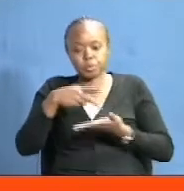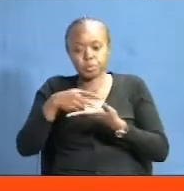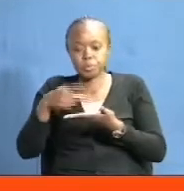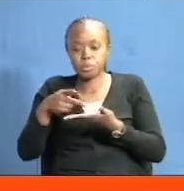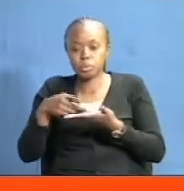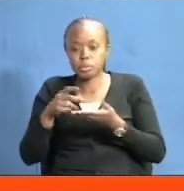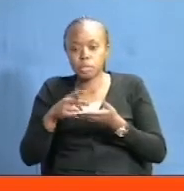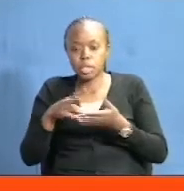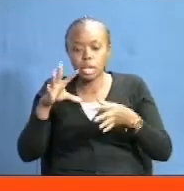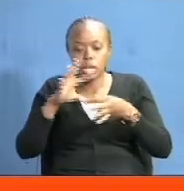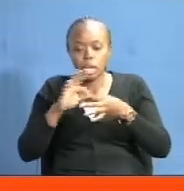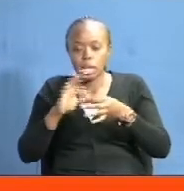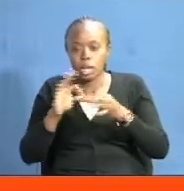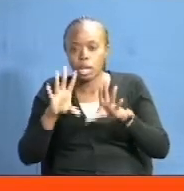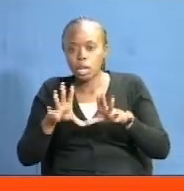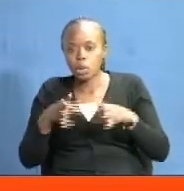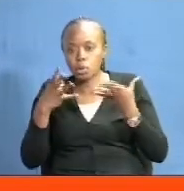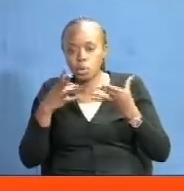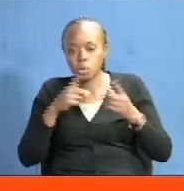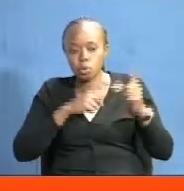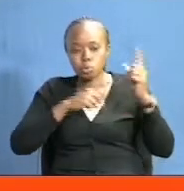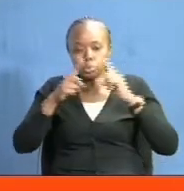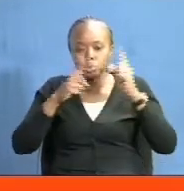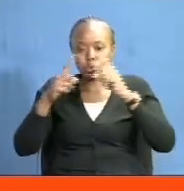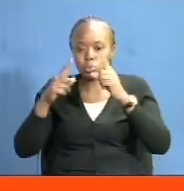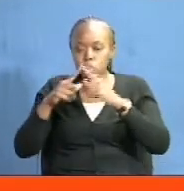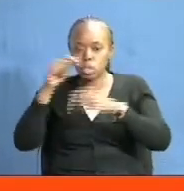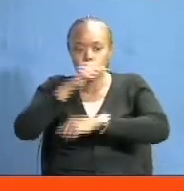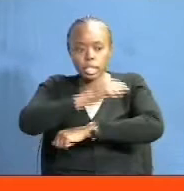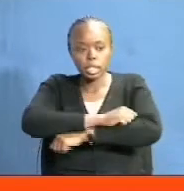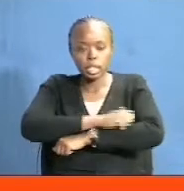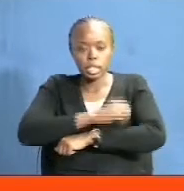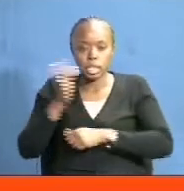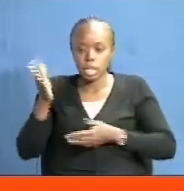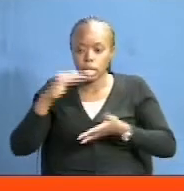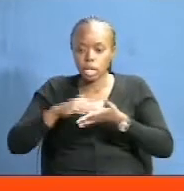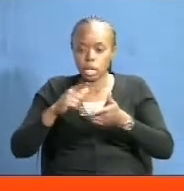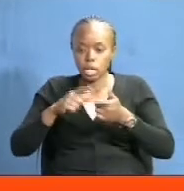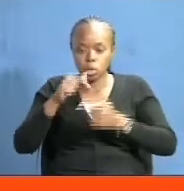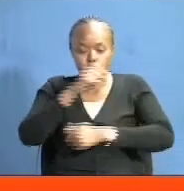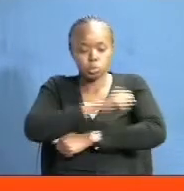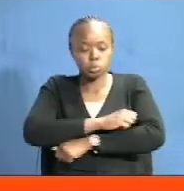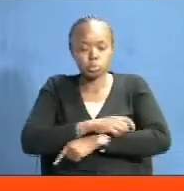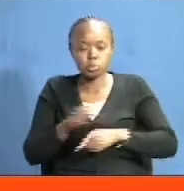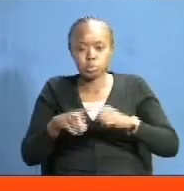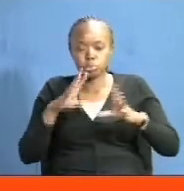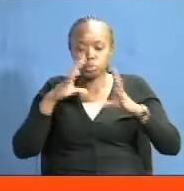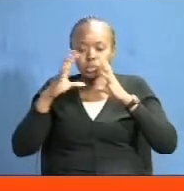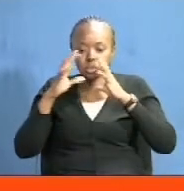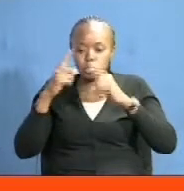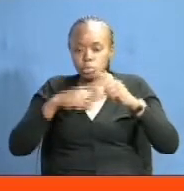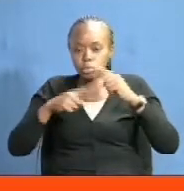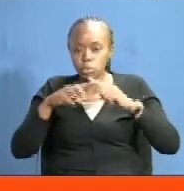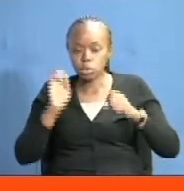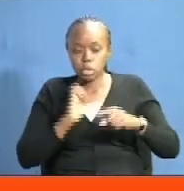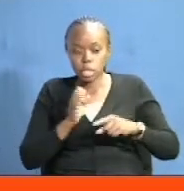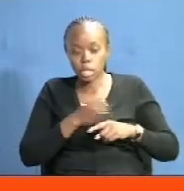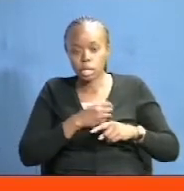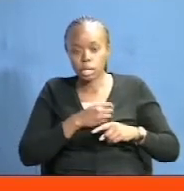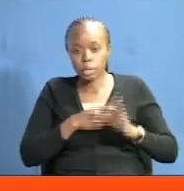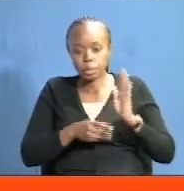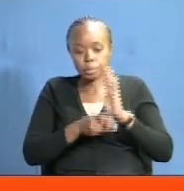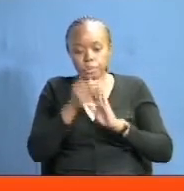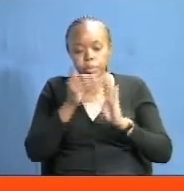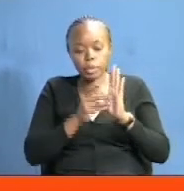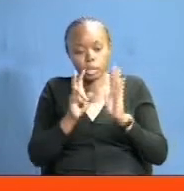they affect how comrades travel to school. We commute every day to campus. Student leaders should talk about our democratic spaces. When